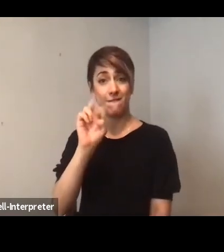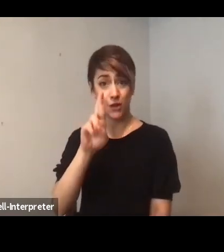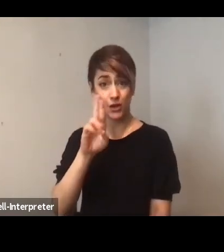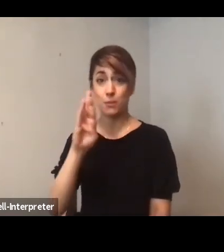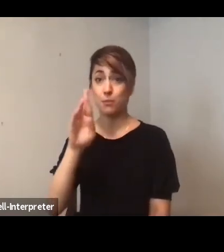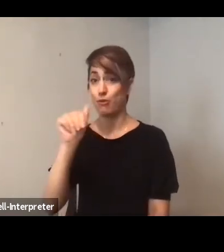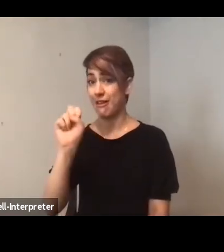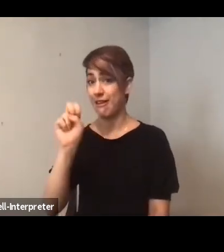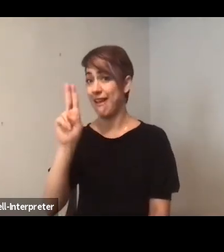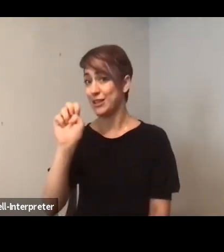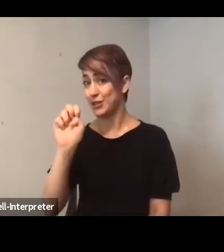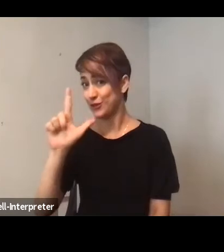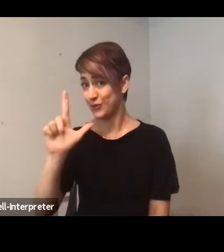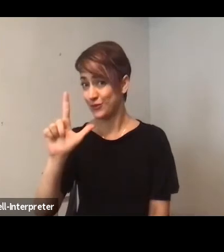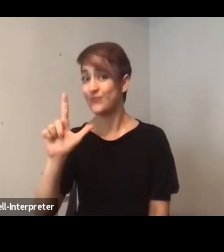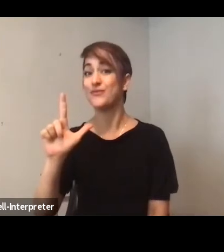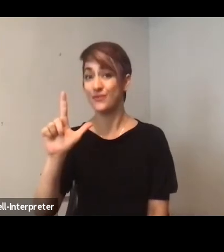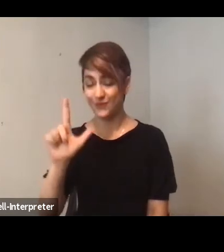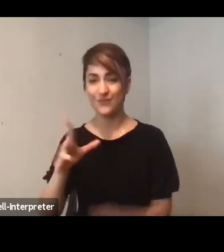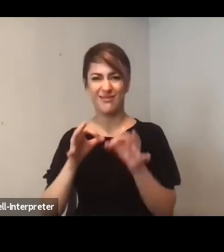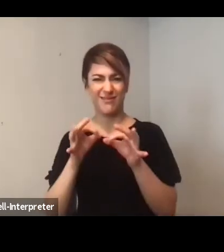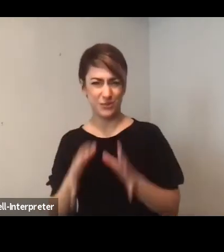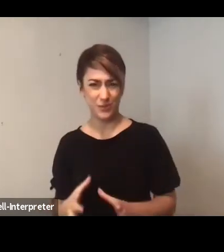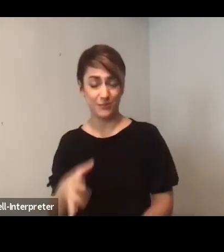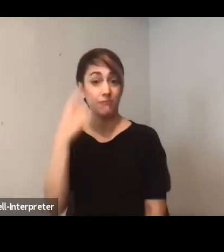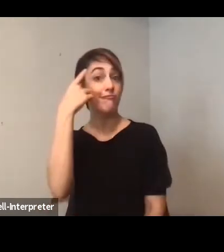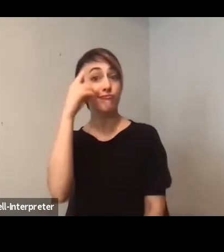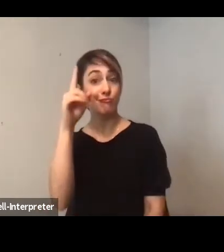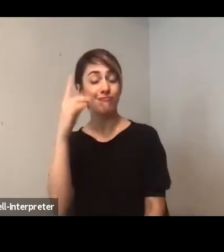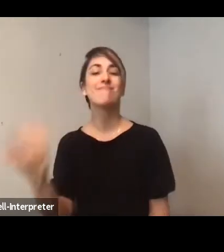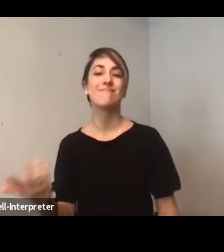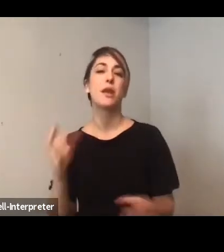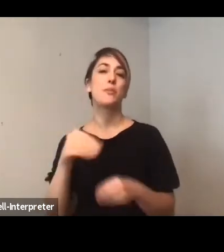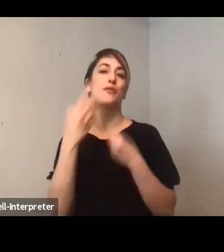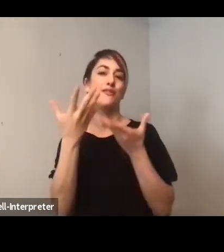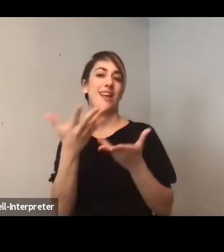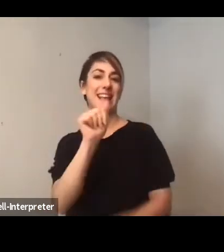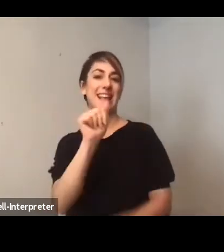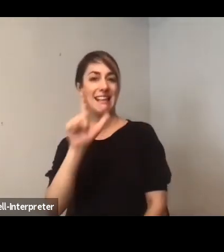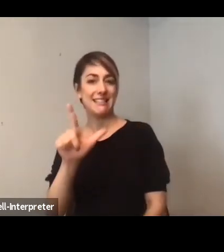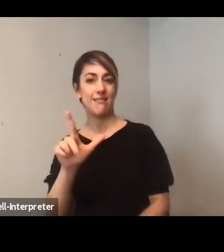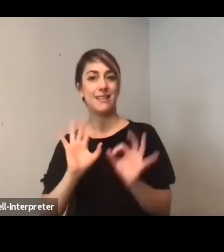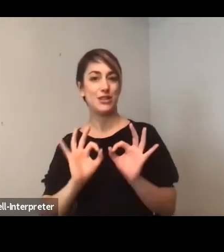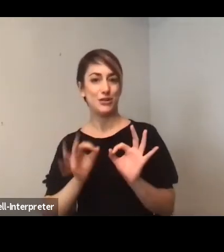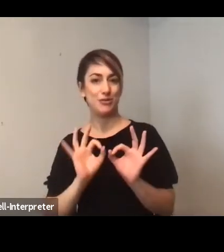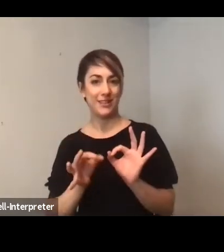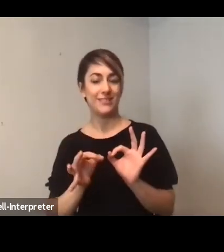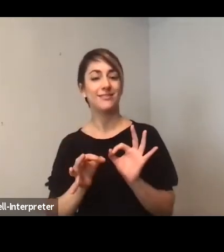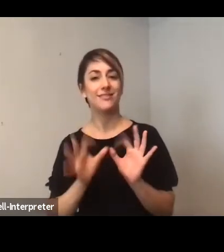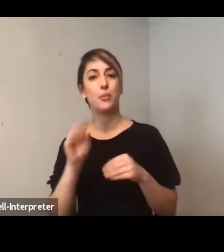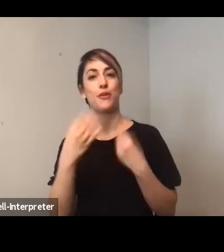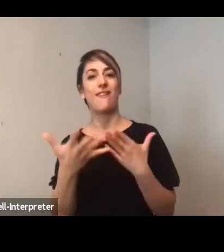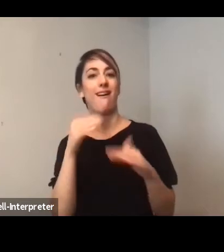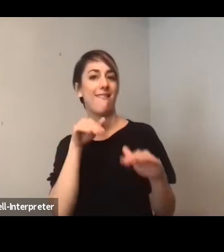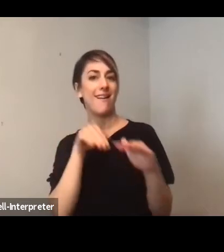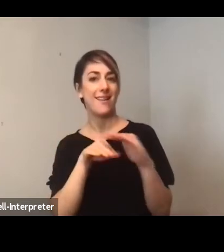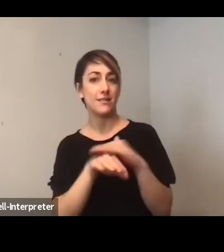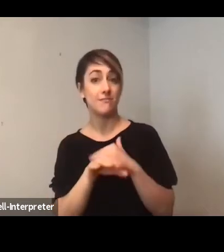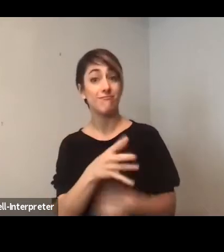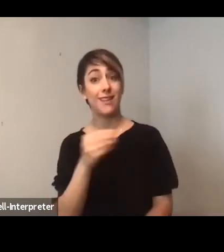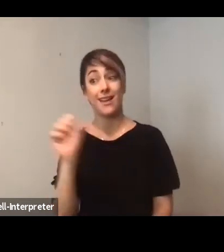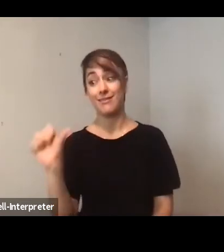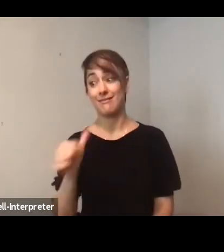wonderful Jennifer Brazel for providing ASL interpretation, and to all our ASL interpreters throughout the course of this week. We really